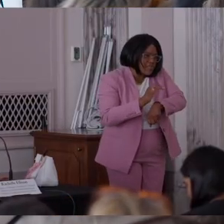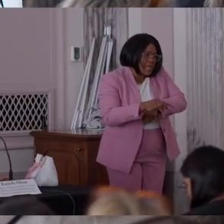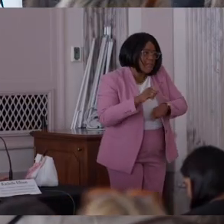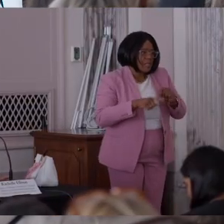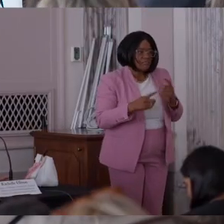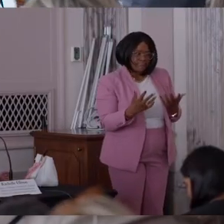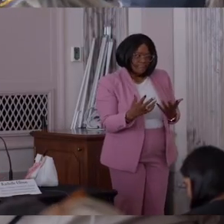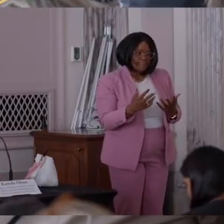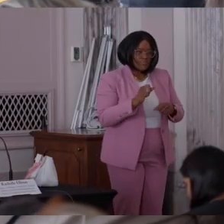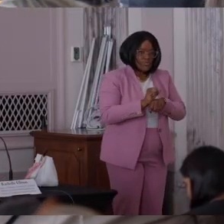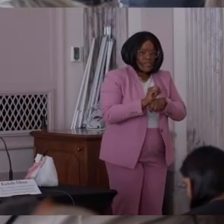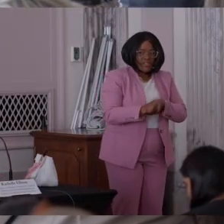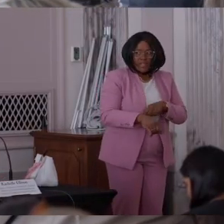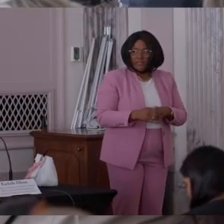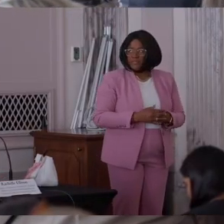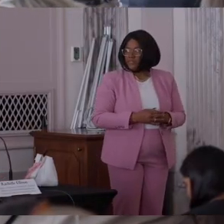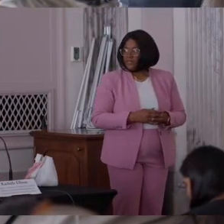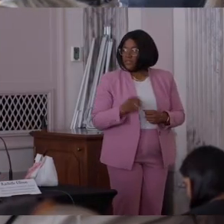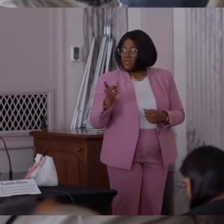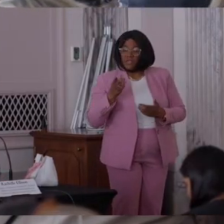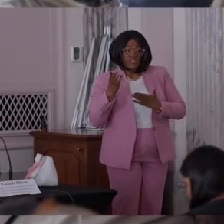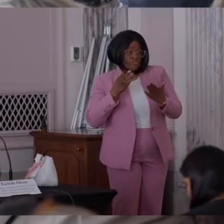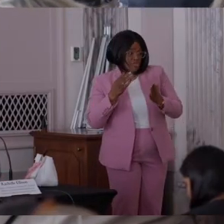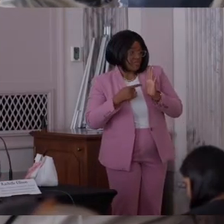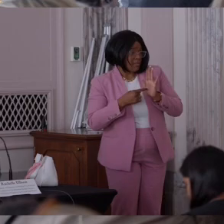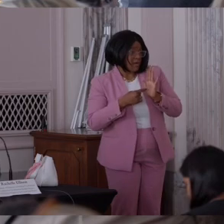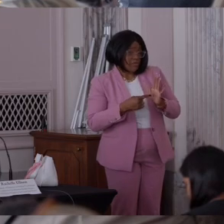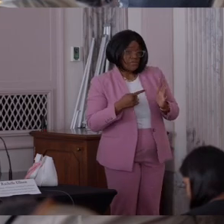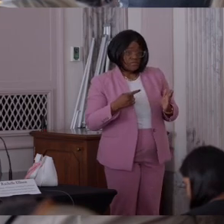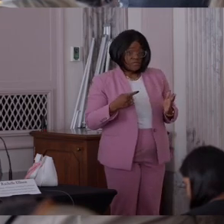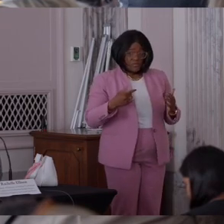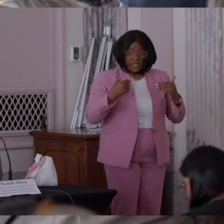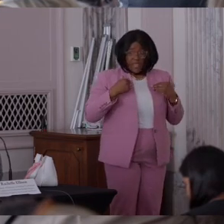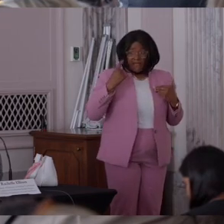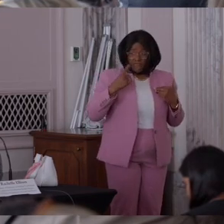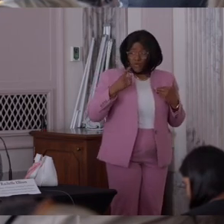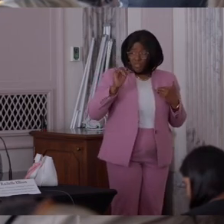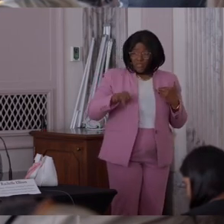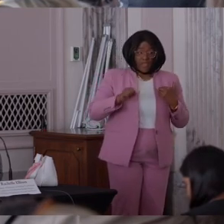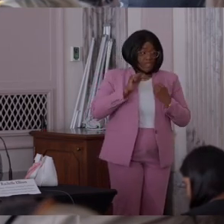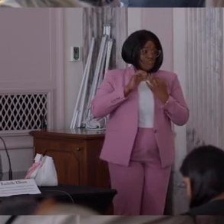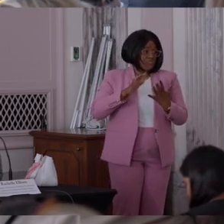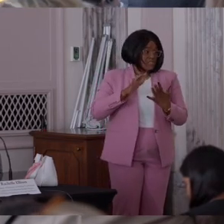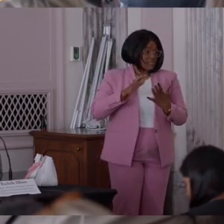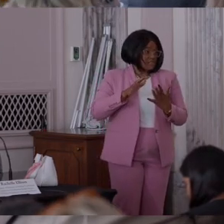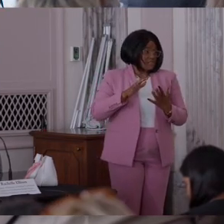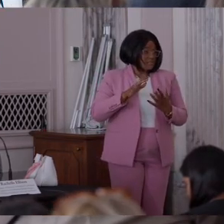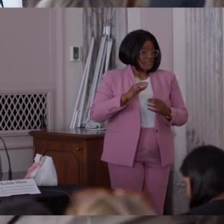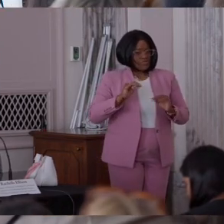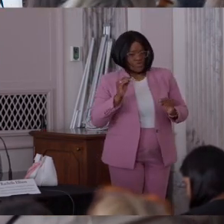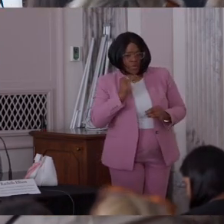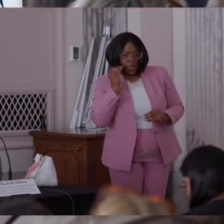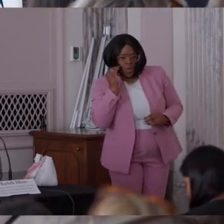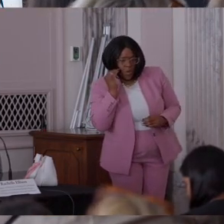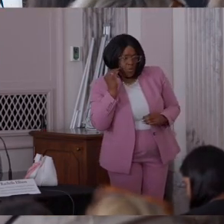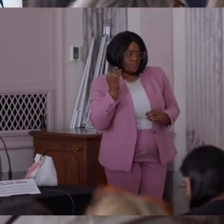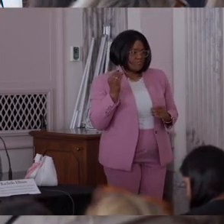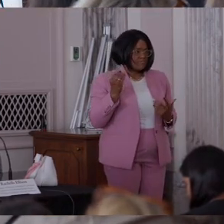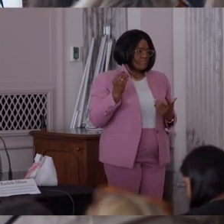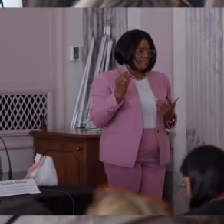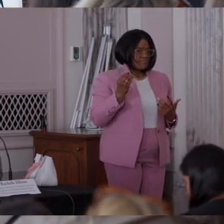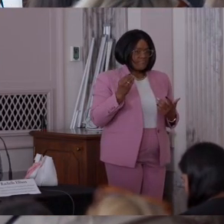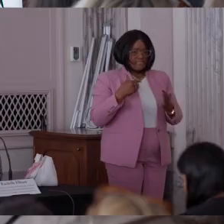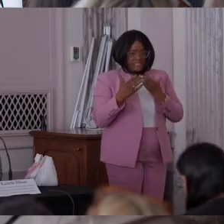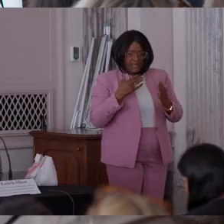add that there are service models that exist to address like homelessness prevention and eviction